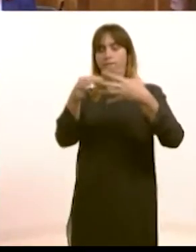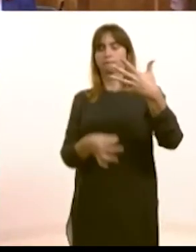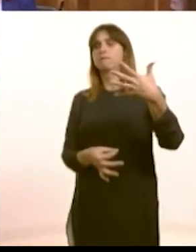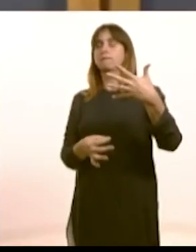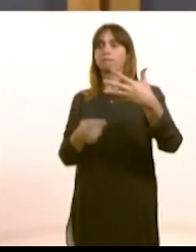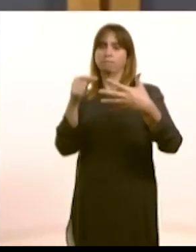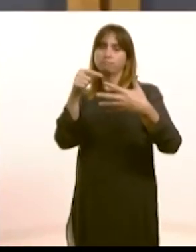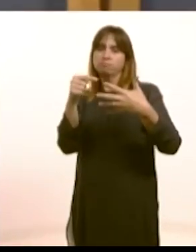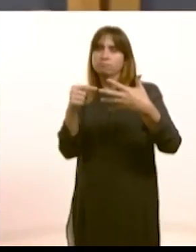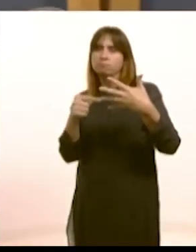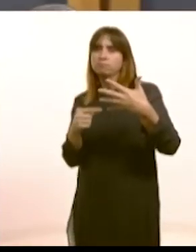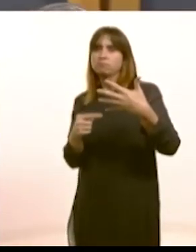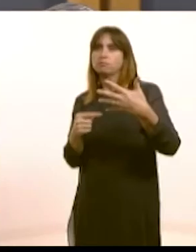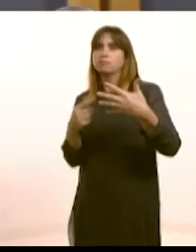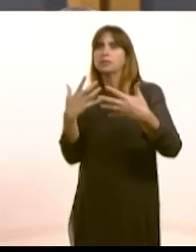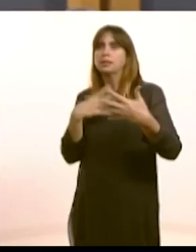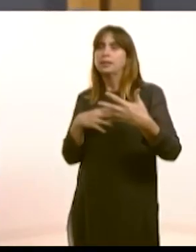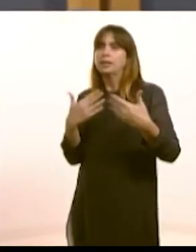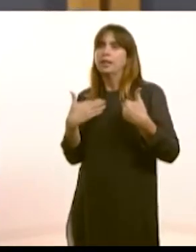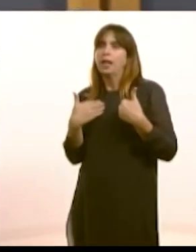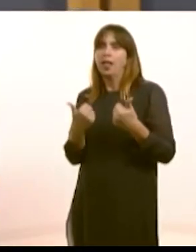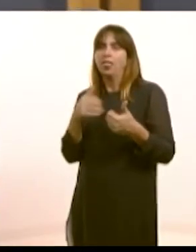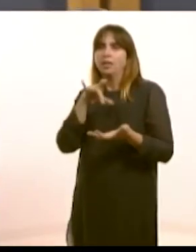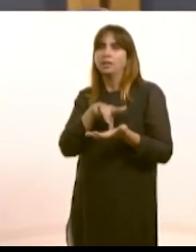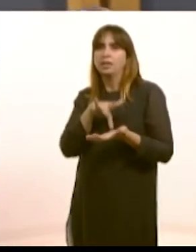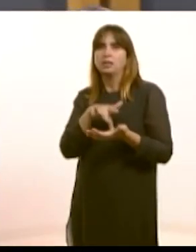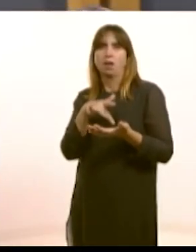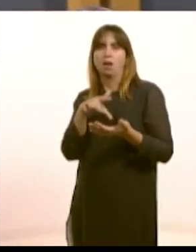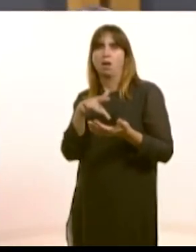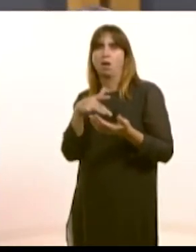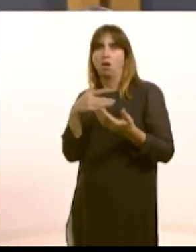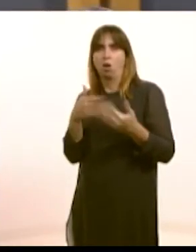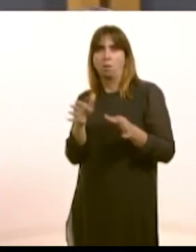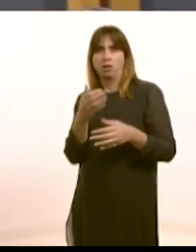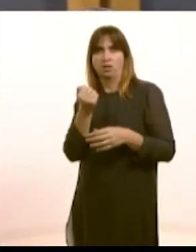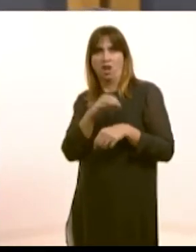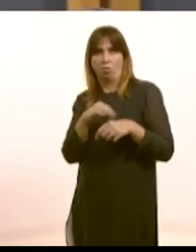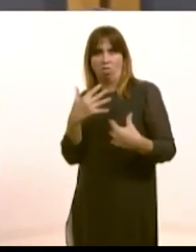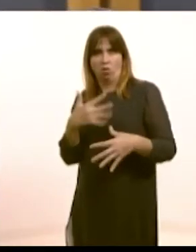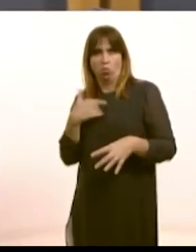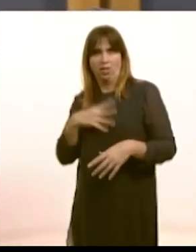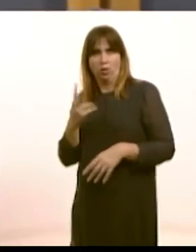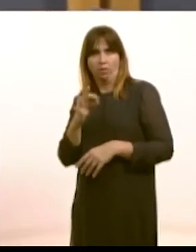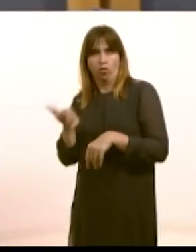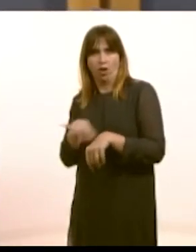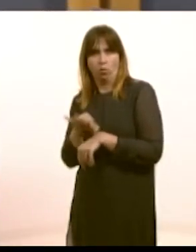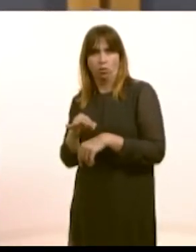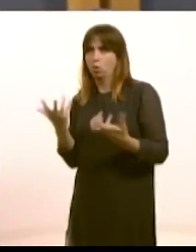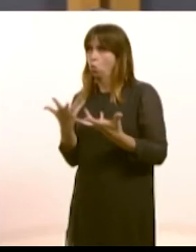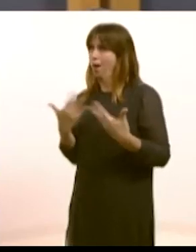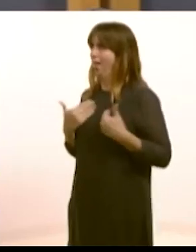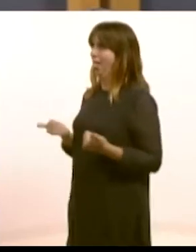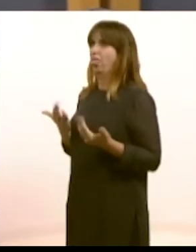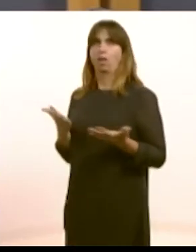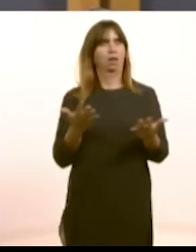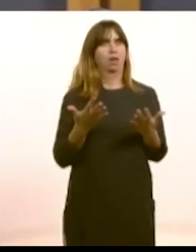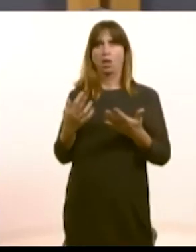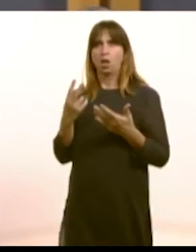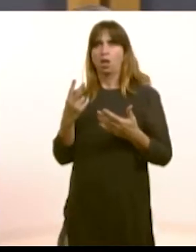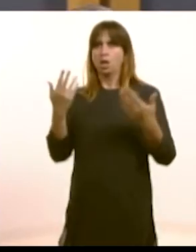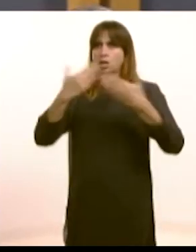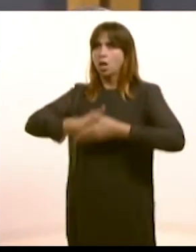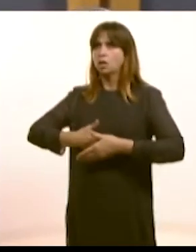which is open for 24 hours a day. The health centre in Blaenau will be open for only 10 hours a day. That is unacceptable. The aspiration is to meet the